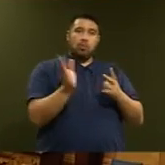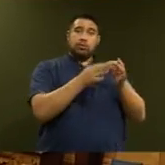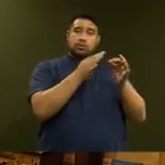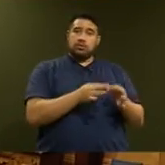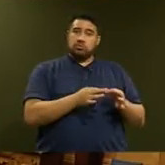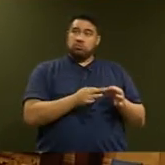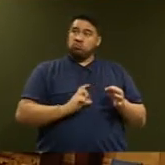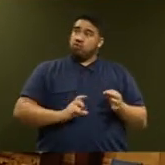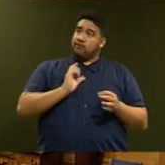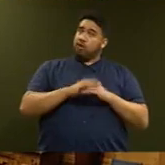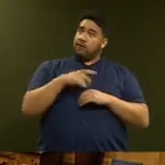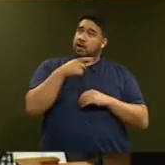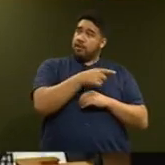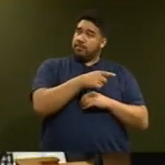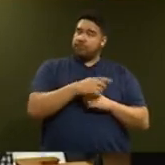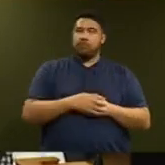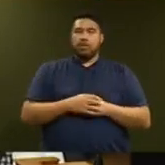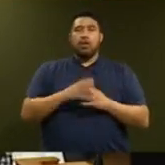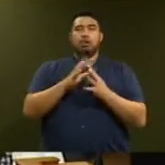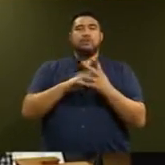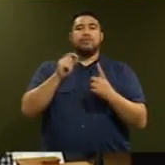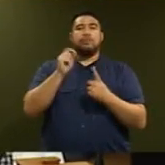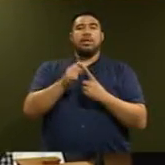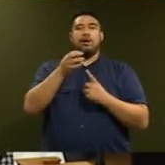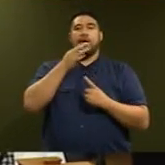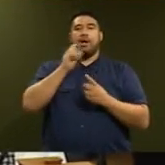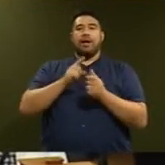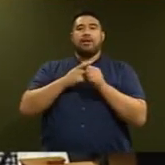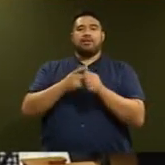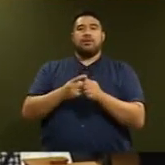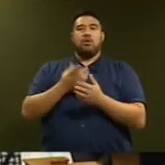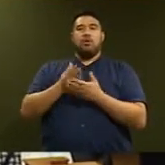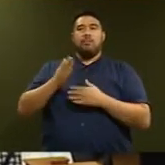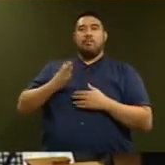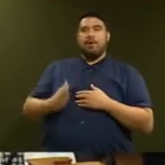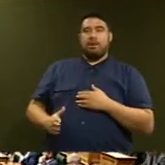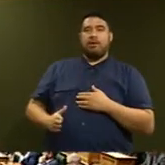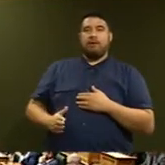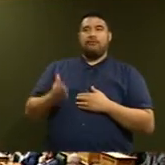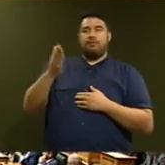Right Honourable Winston Peters. Speaker, on behalf of the Prime Minister, yes and yes.